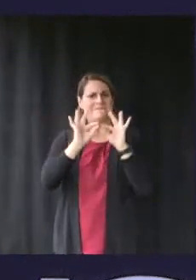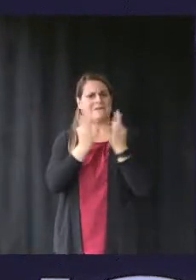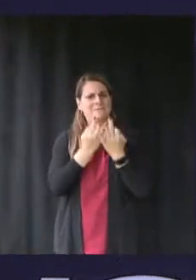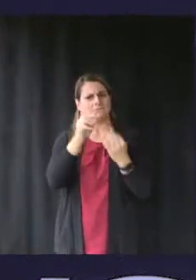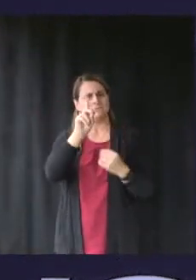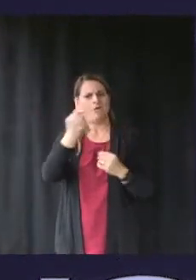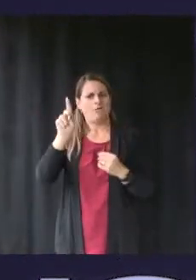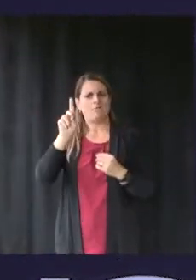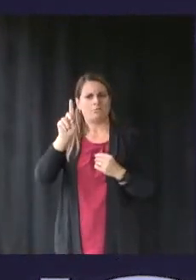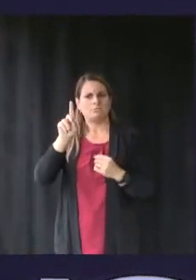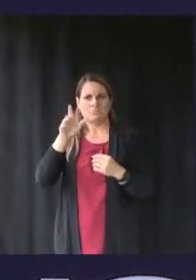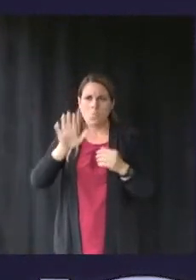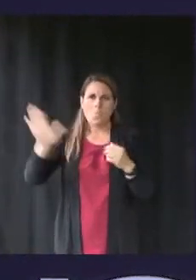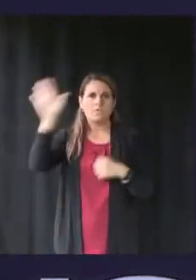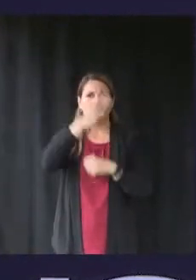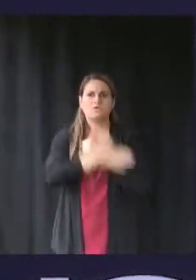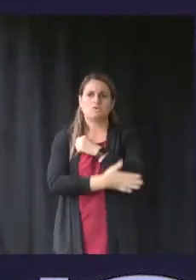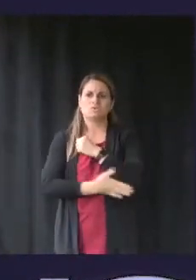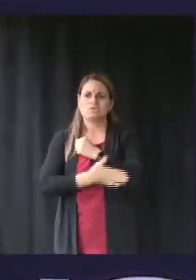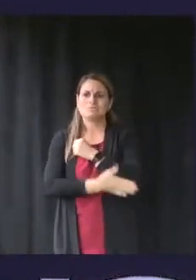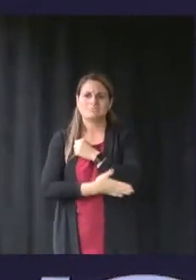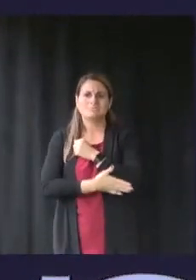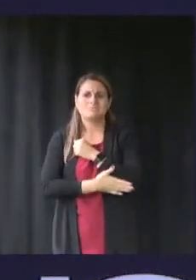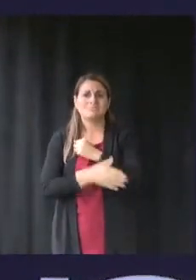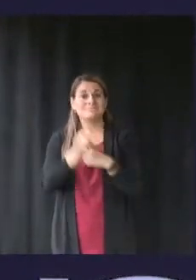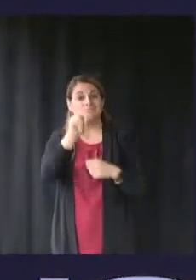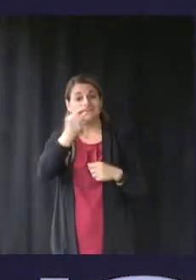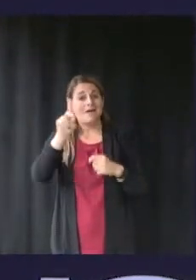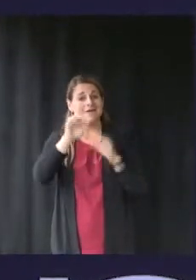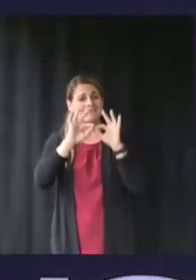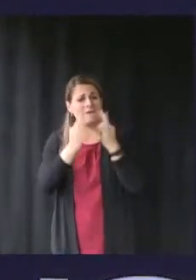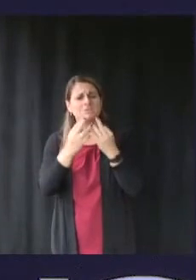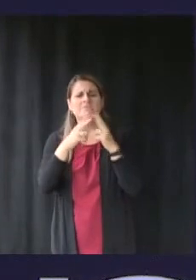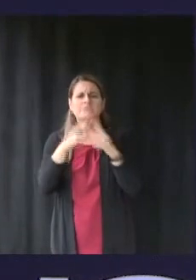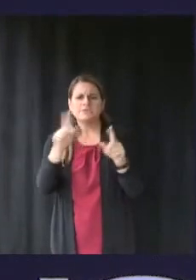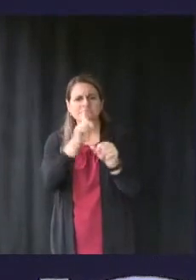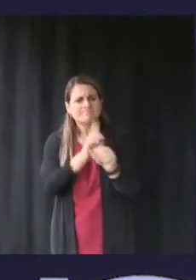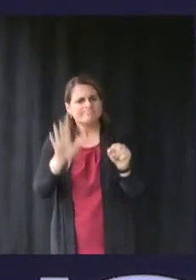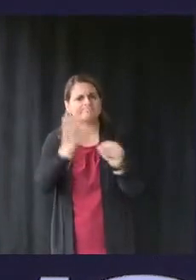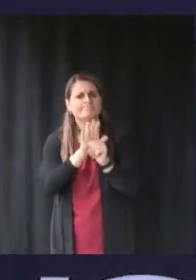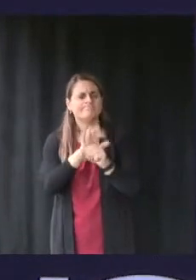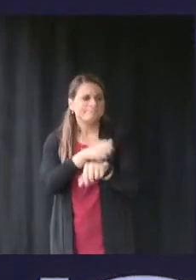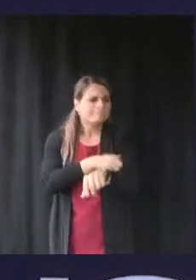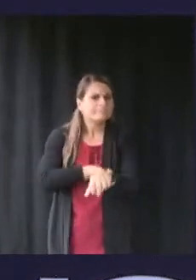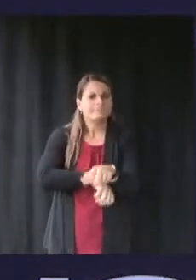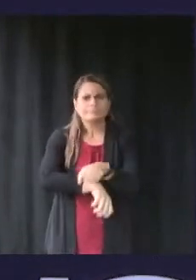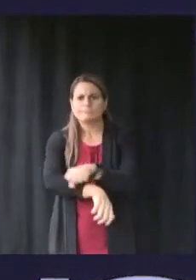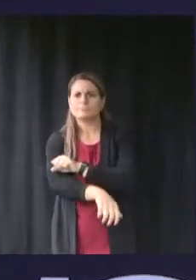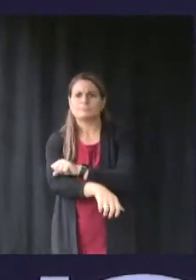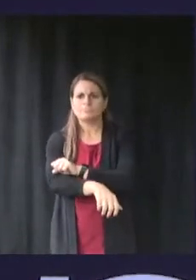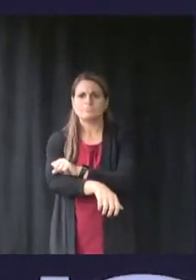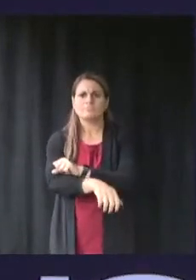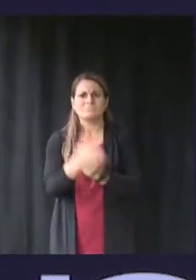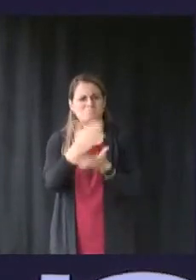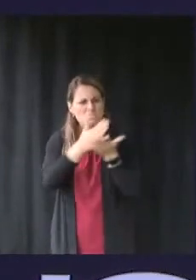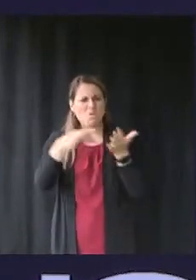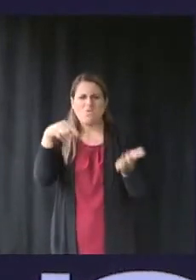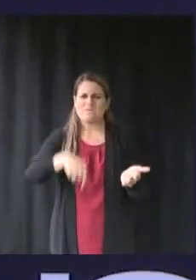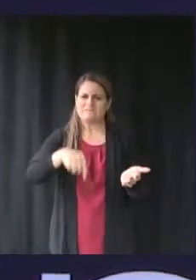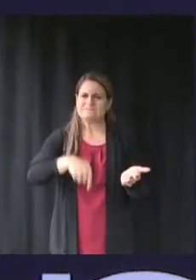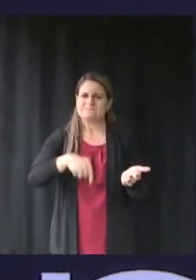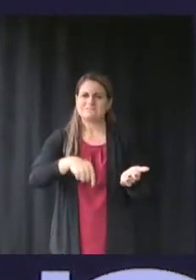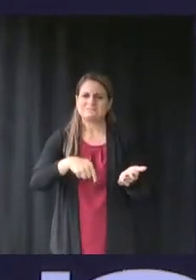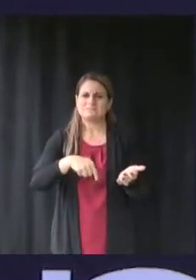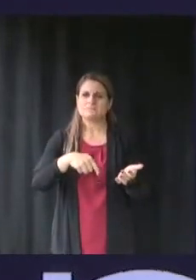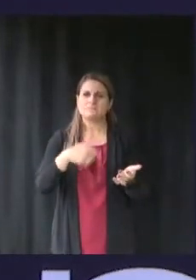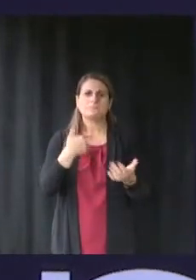family commitment for the Dodds. So thank you for inviting me to be part of this. I think I really mean it. It's an honor to be able to be